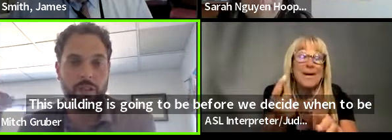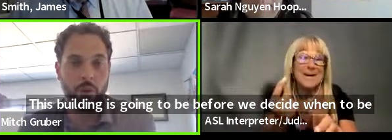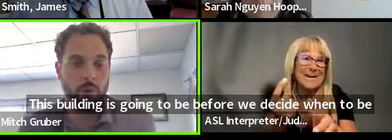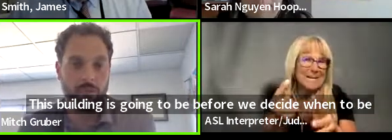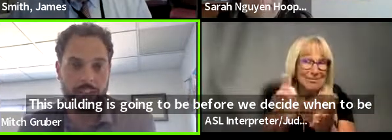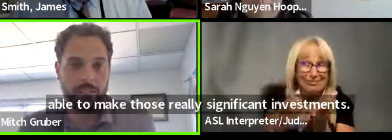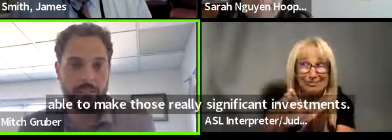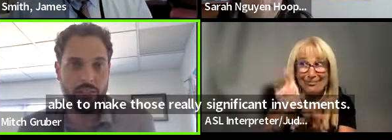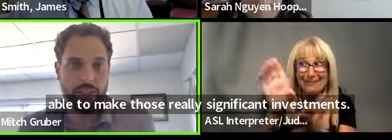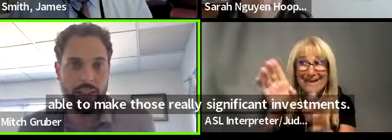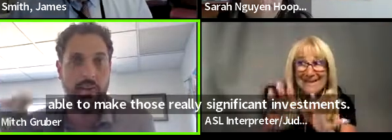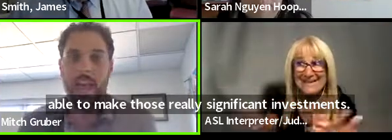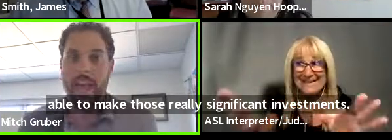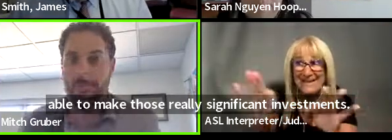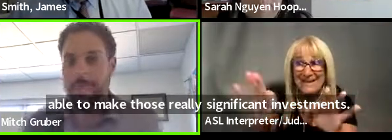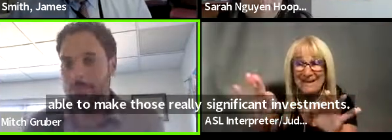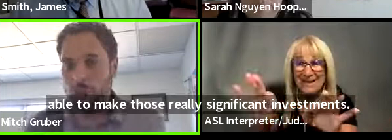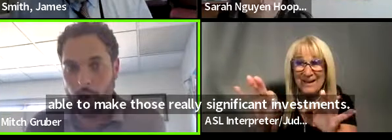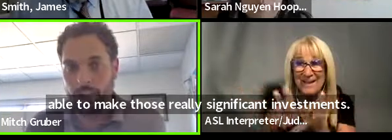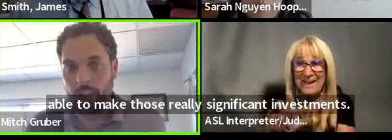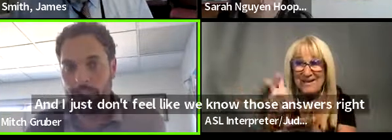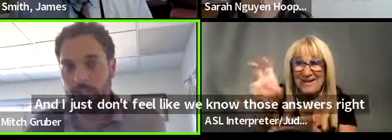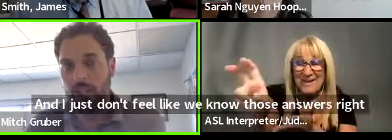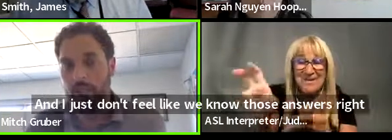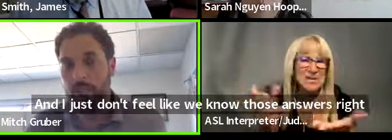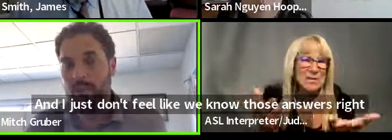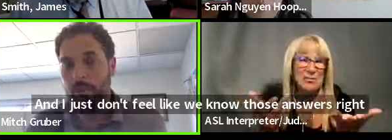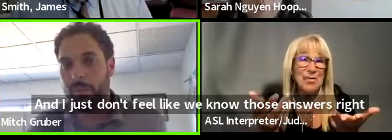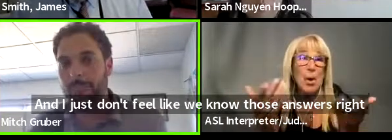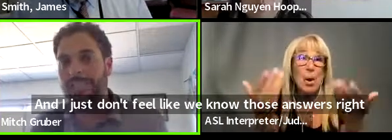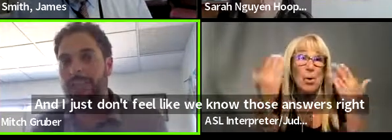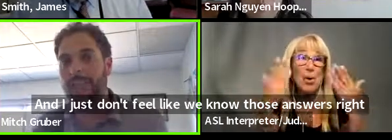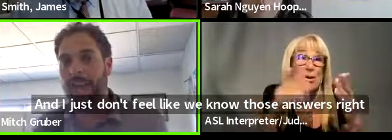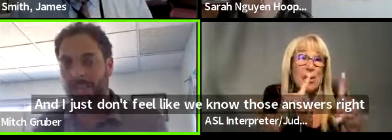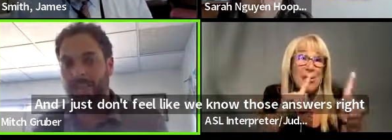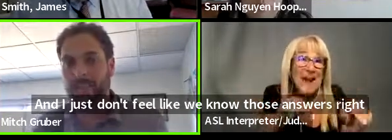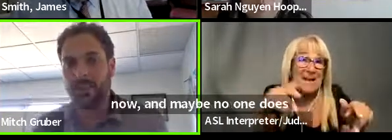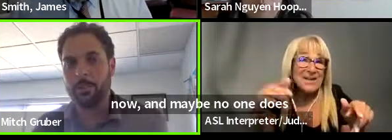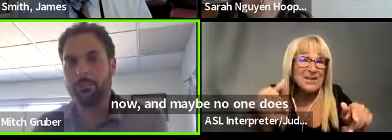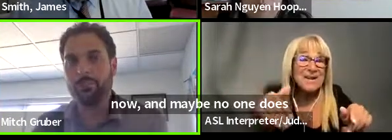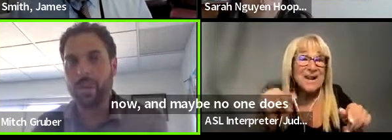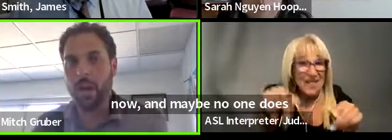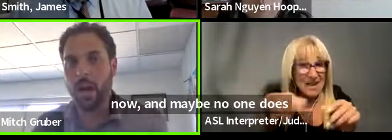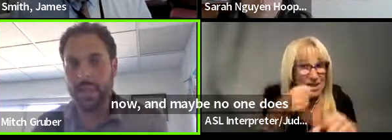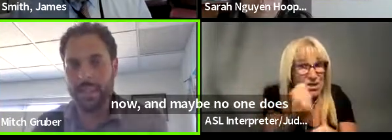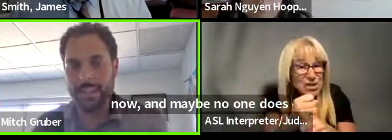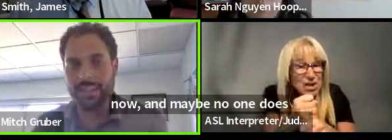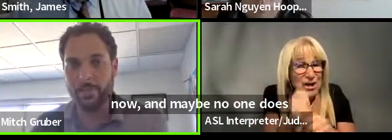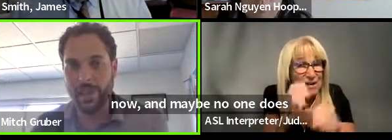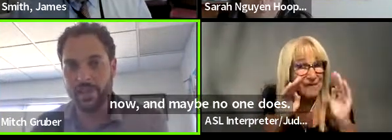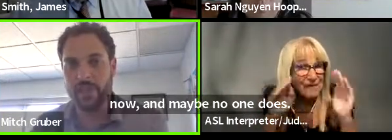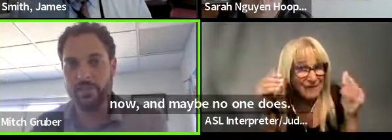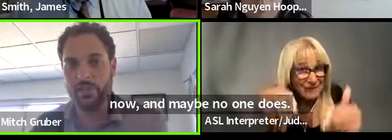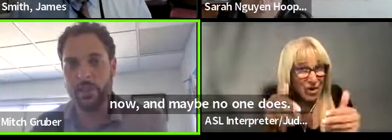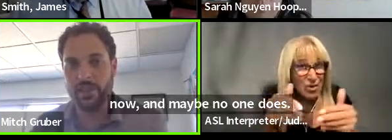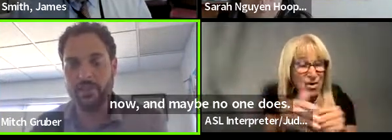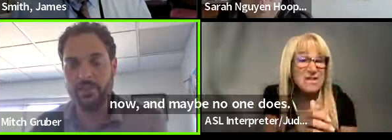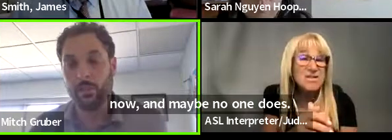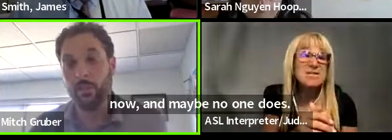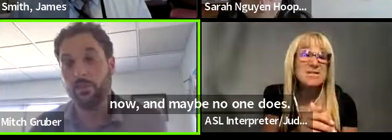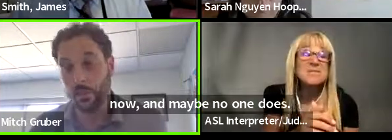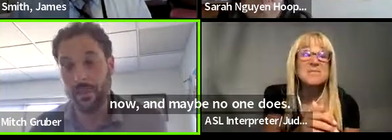don't feel like we know those answers right now. And maybe no one does. But can we spend some time this year in anticipation of